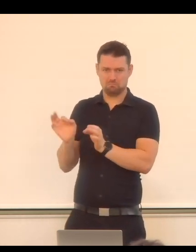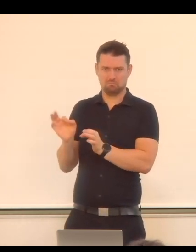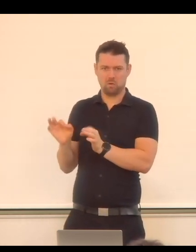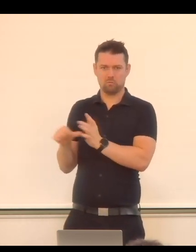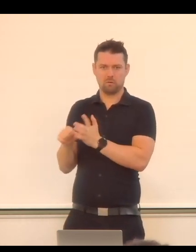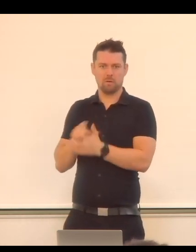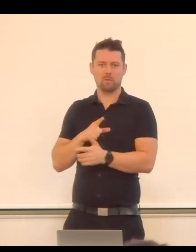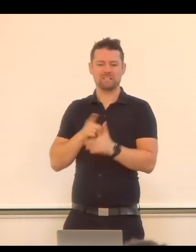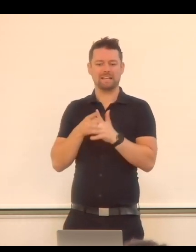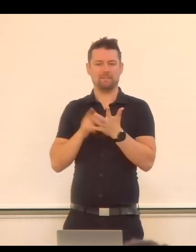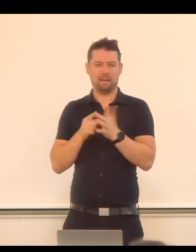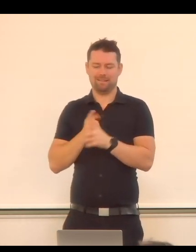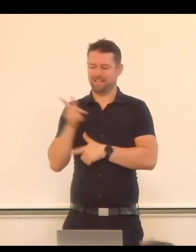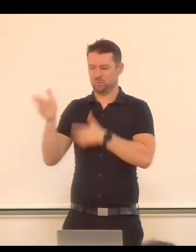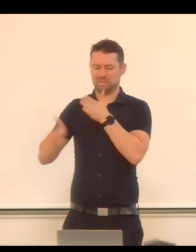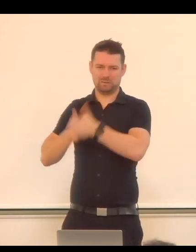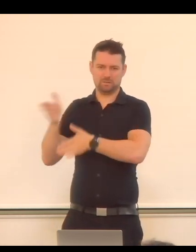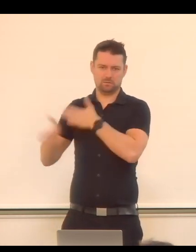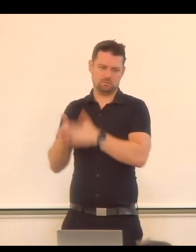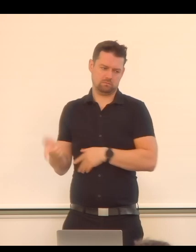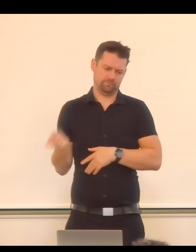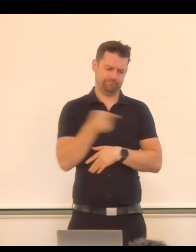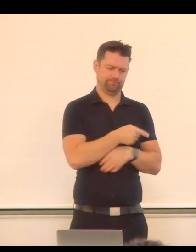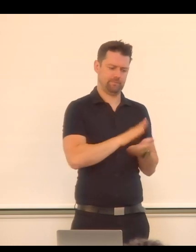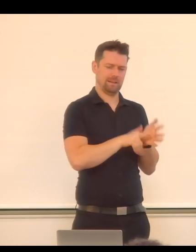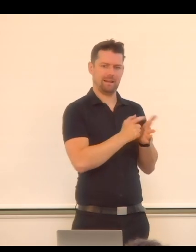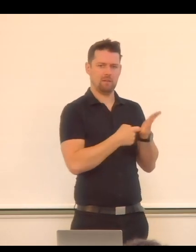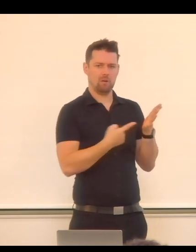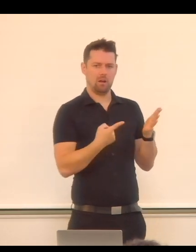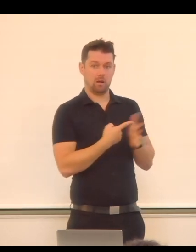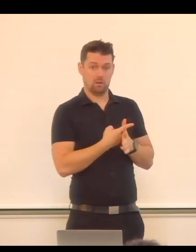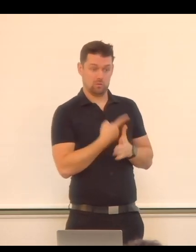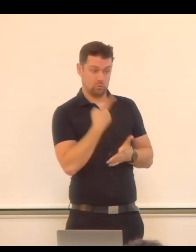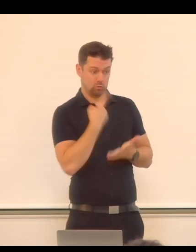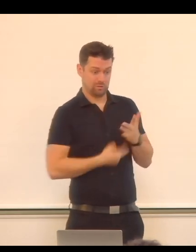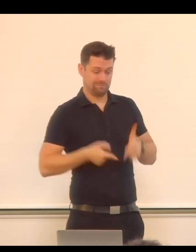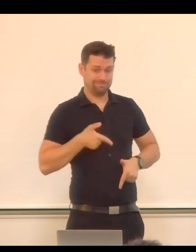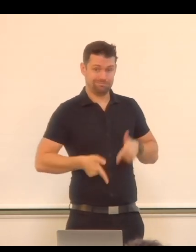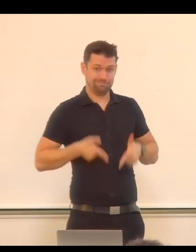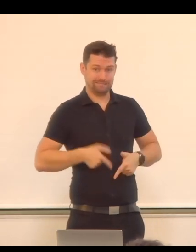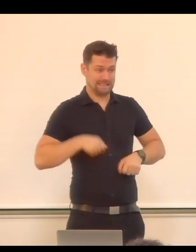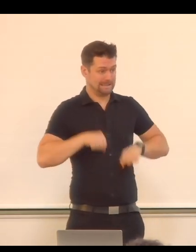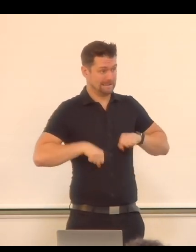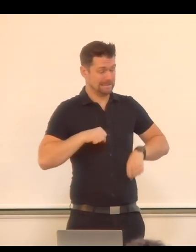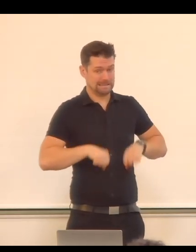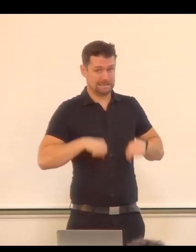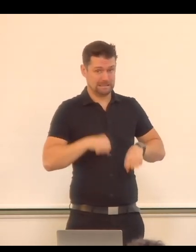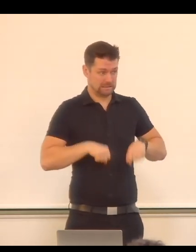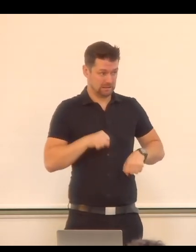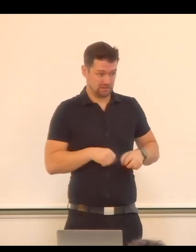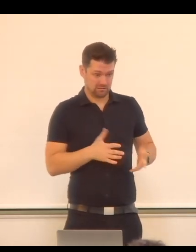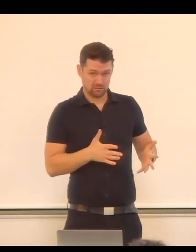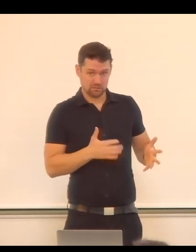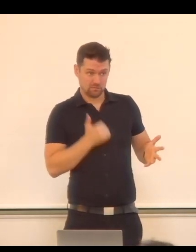of the EVAs and so forth. But on HERA, was just exercising. I thought that you had a